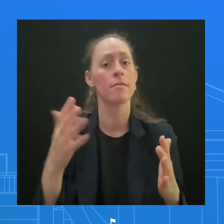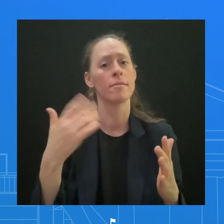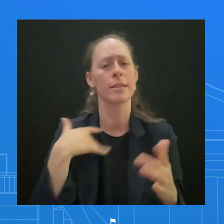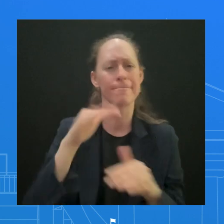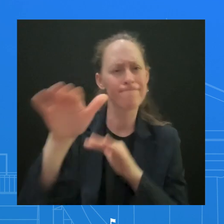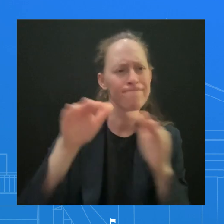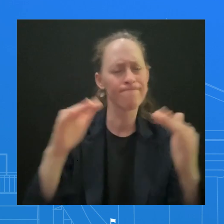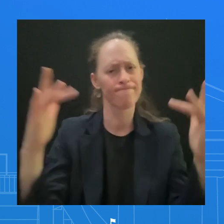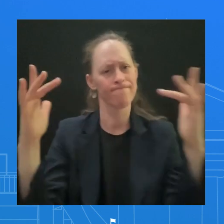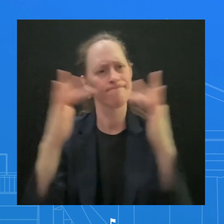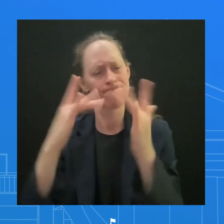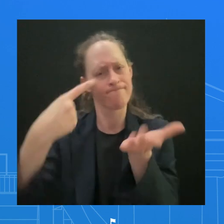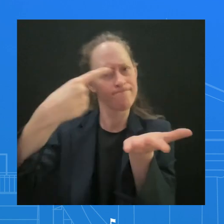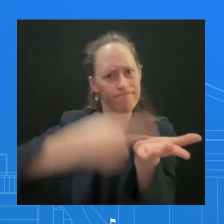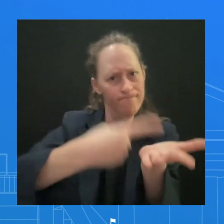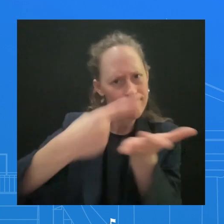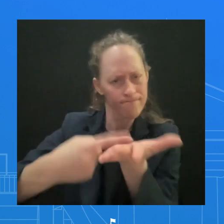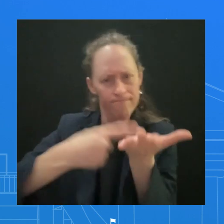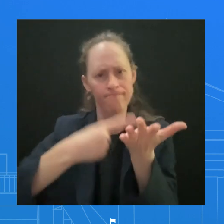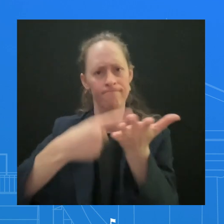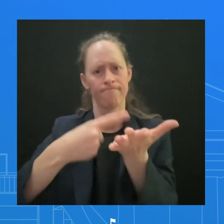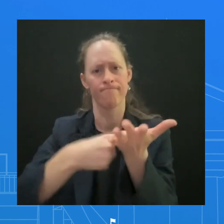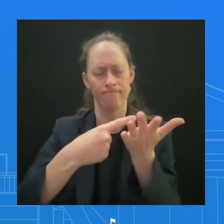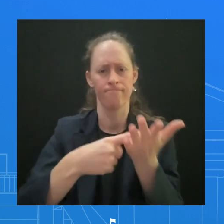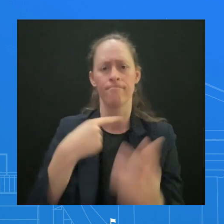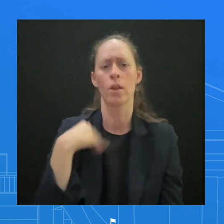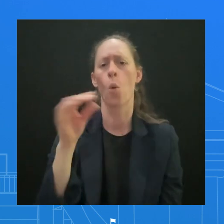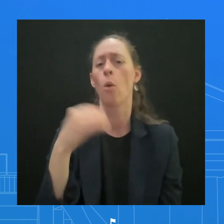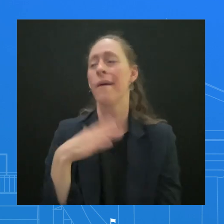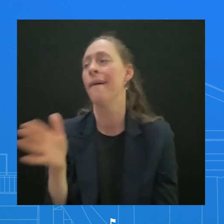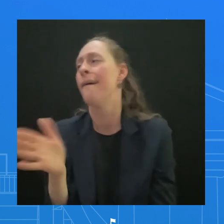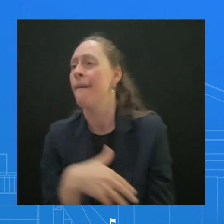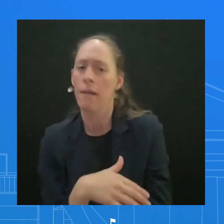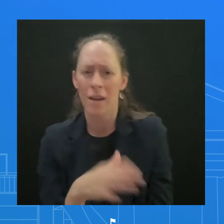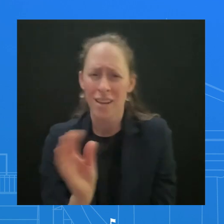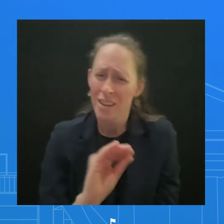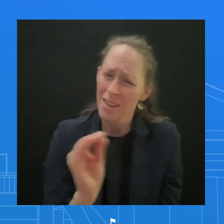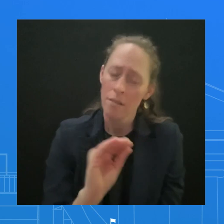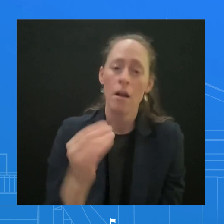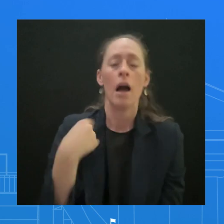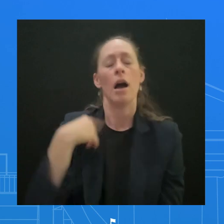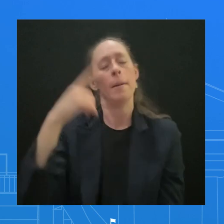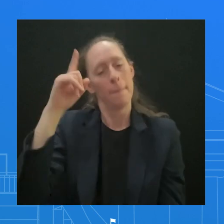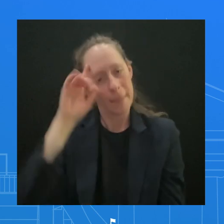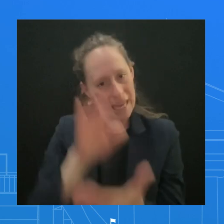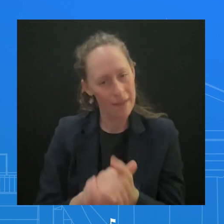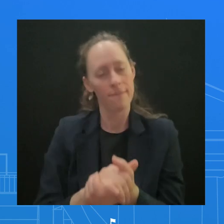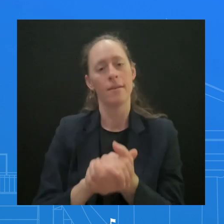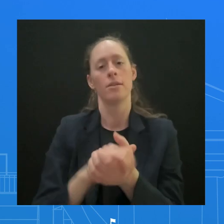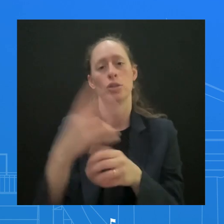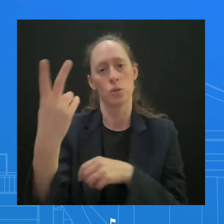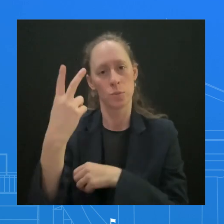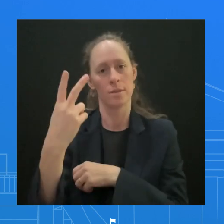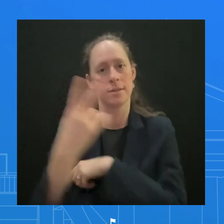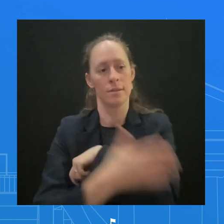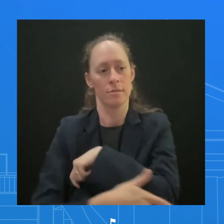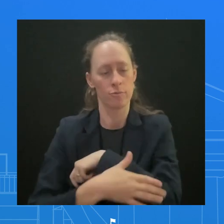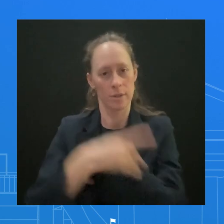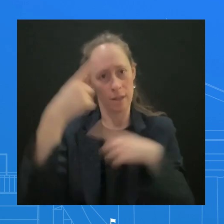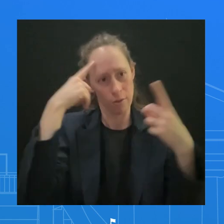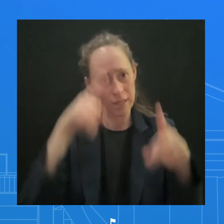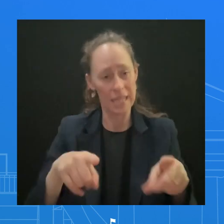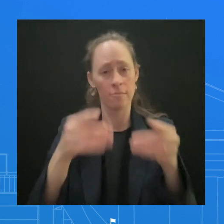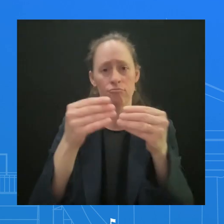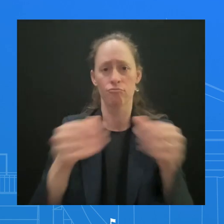walking away from the belief in a viable two-state solution. We absolutely still believe that that's possible. So I just actually take issue with